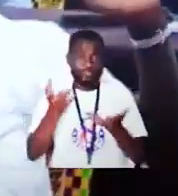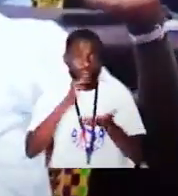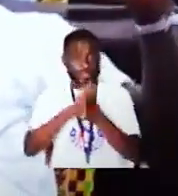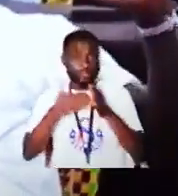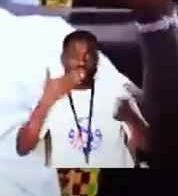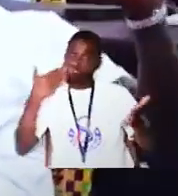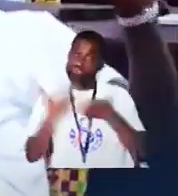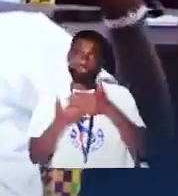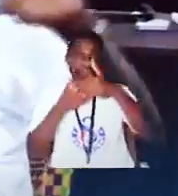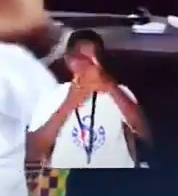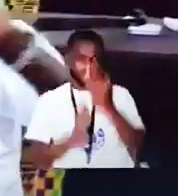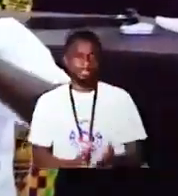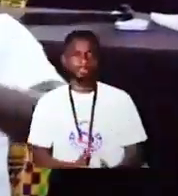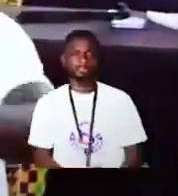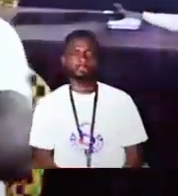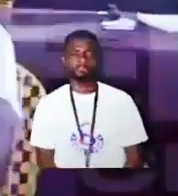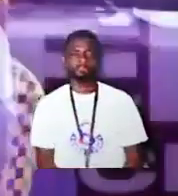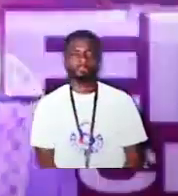actions?